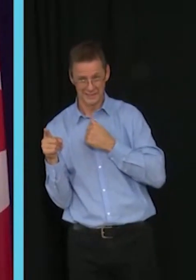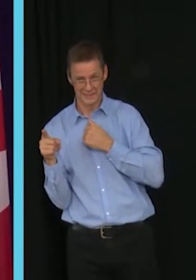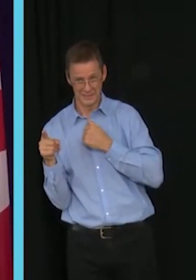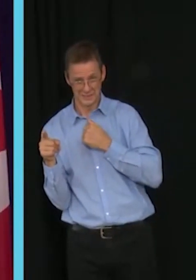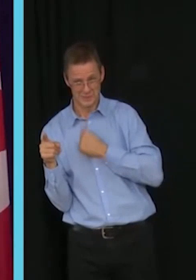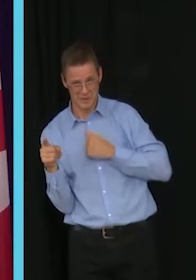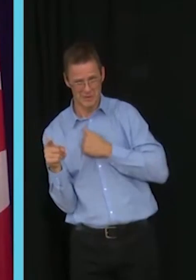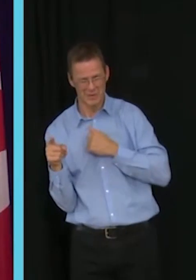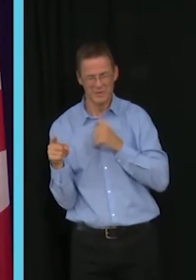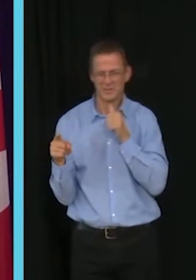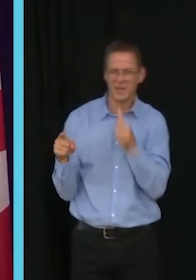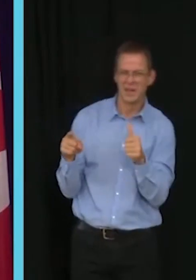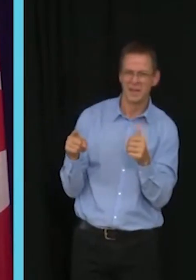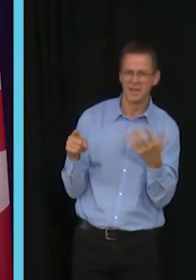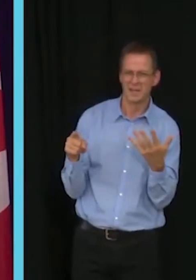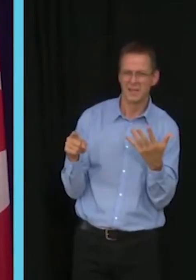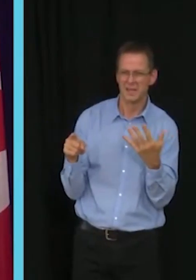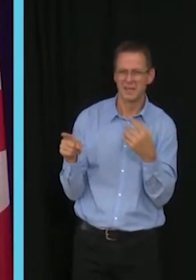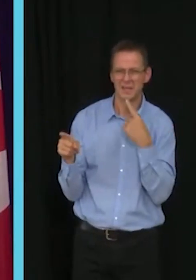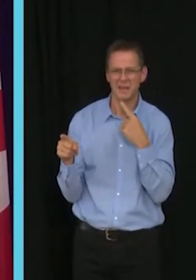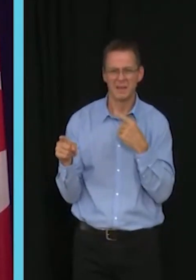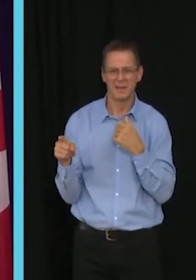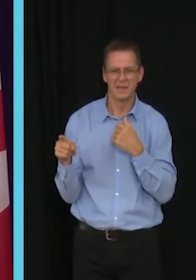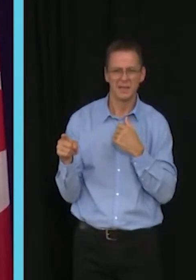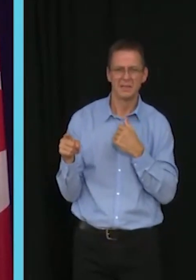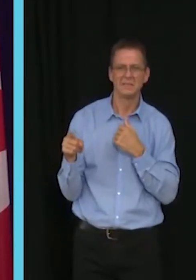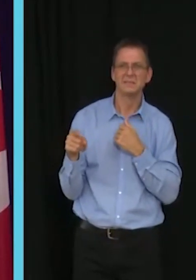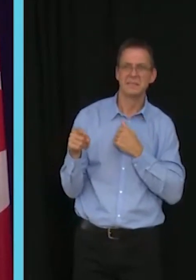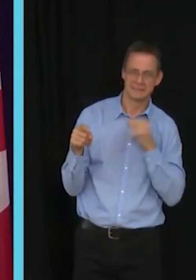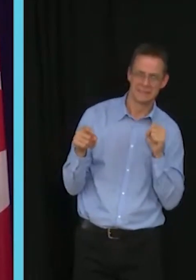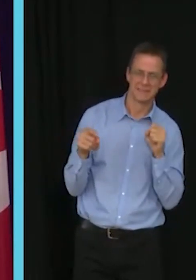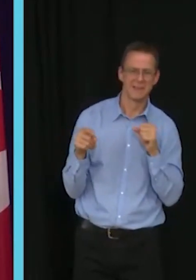just 3 months later. No, I apologize for